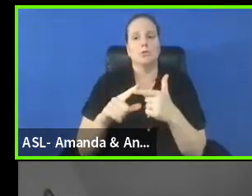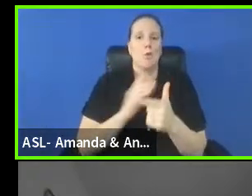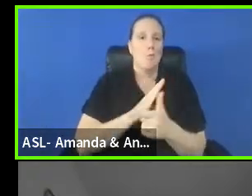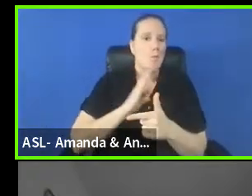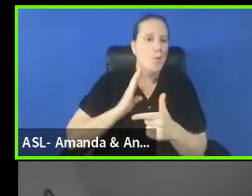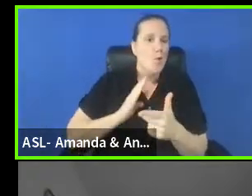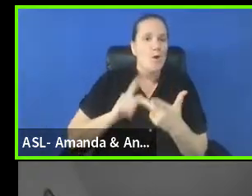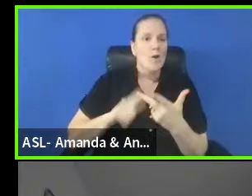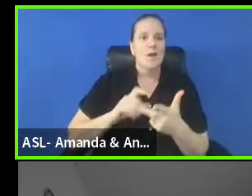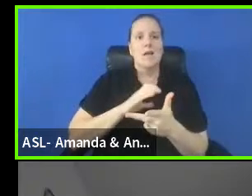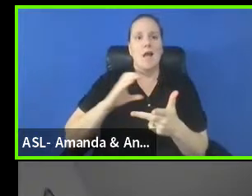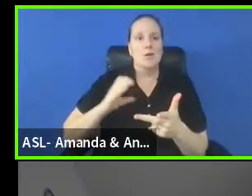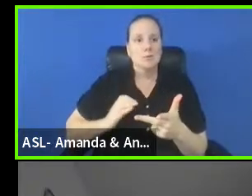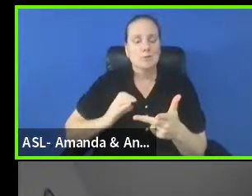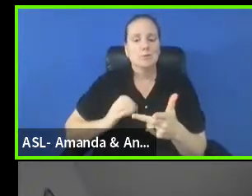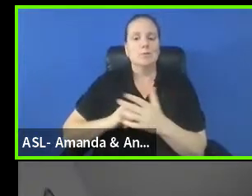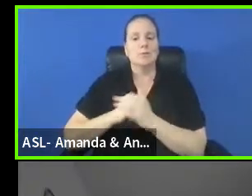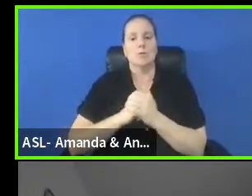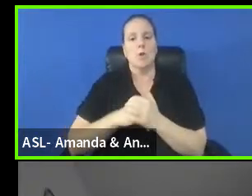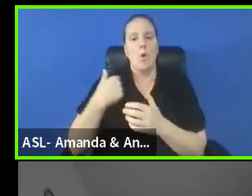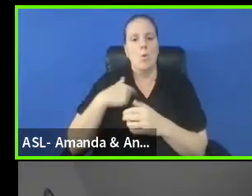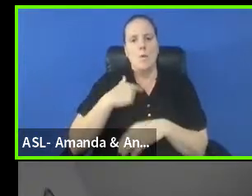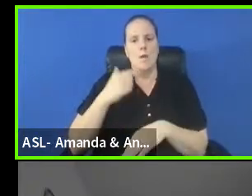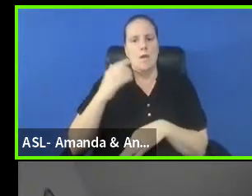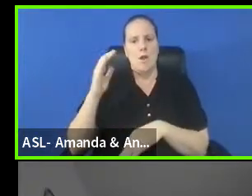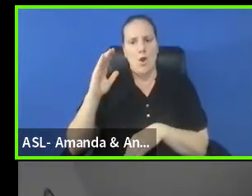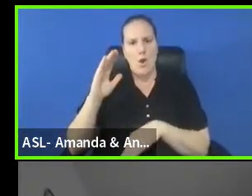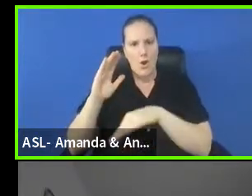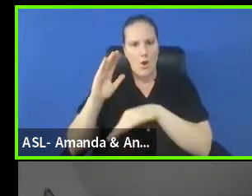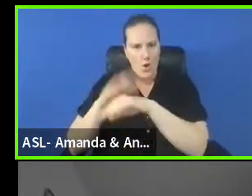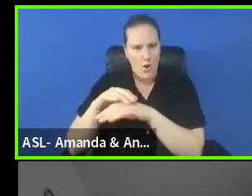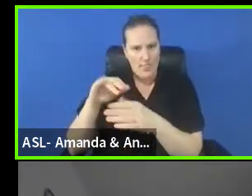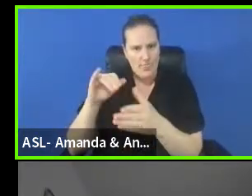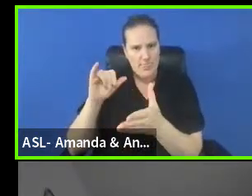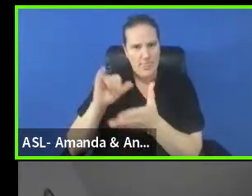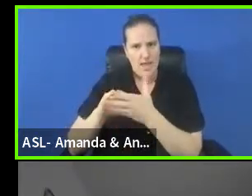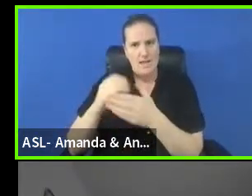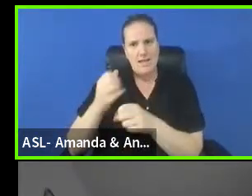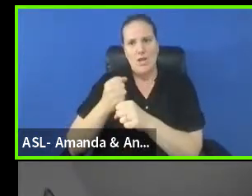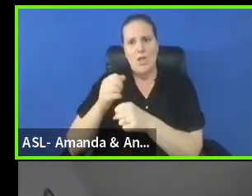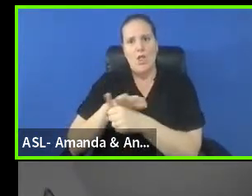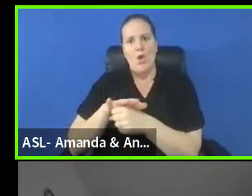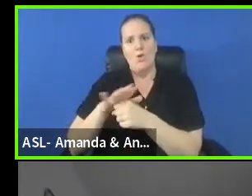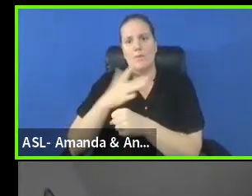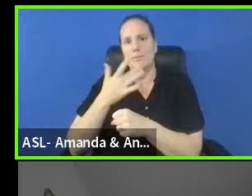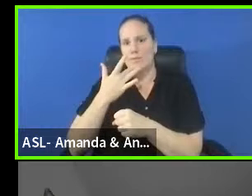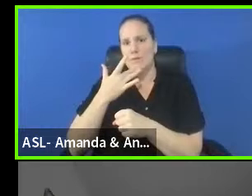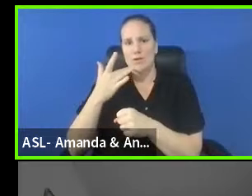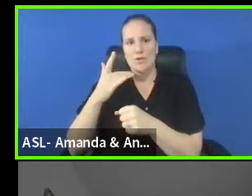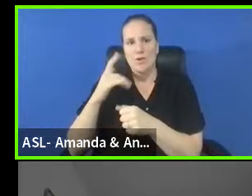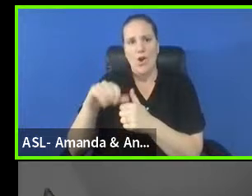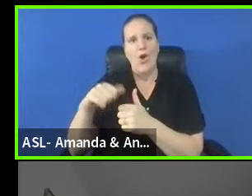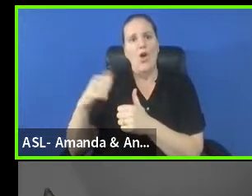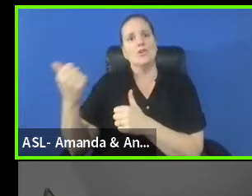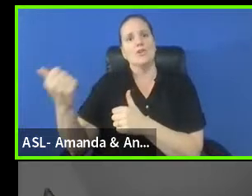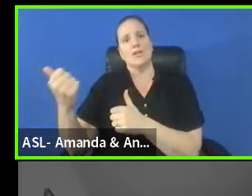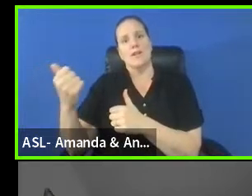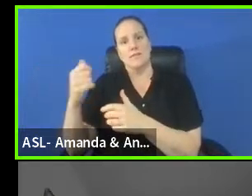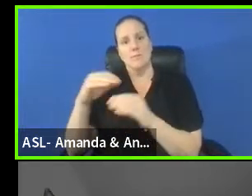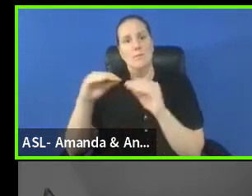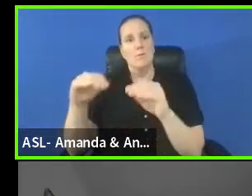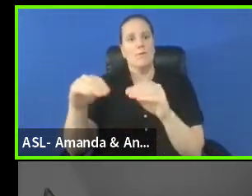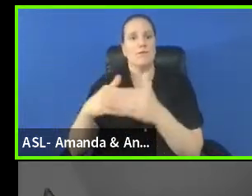councils as we are on the precipice of getting this locally preferred alternative moved to the next